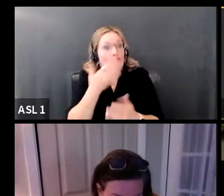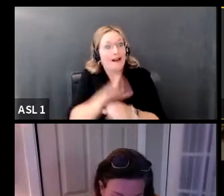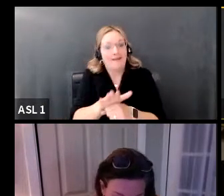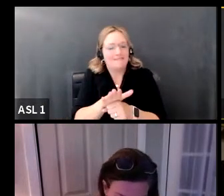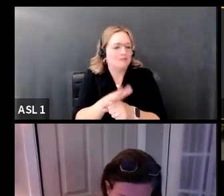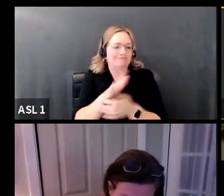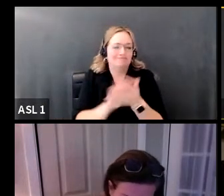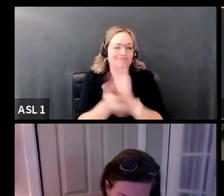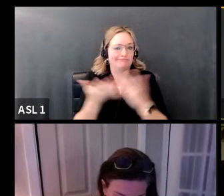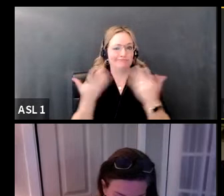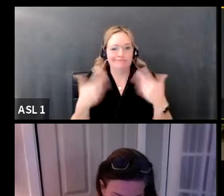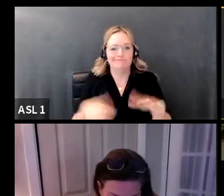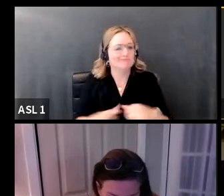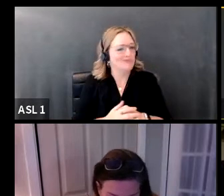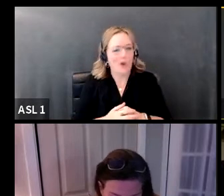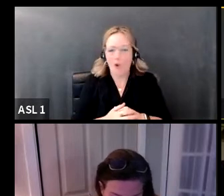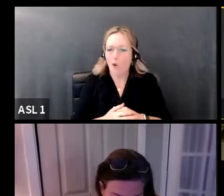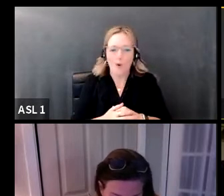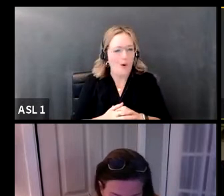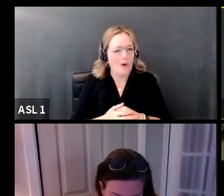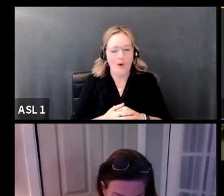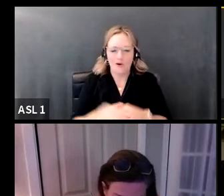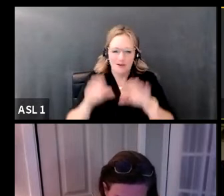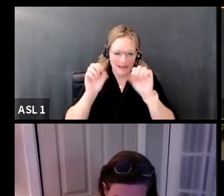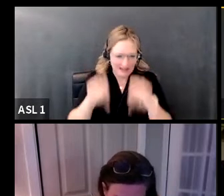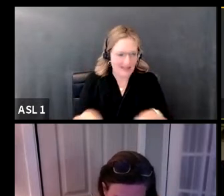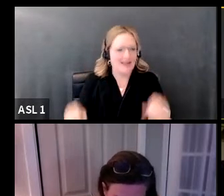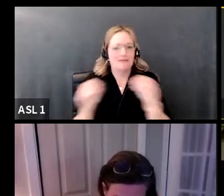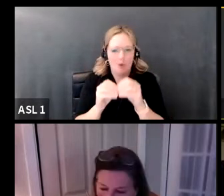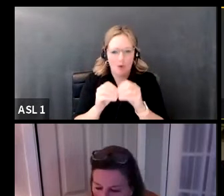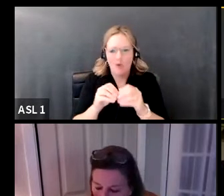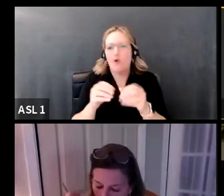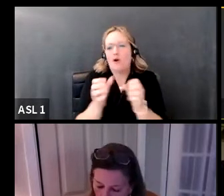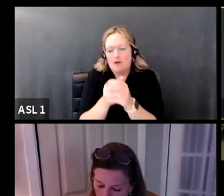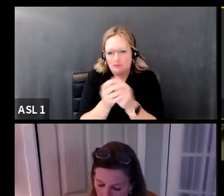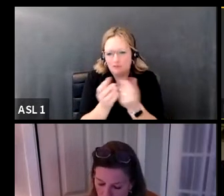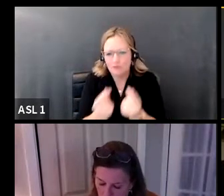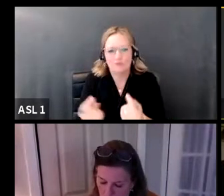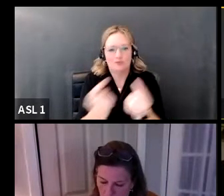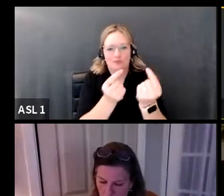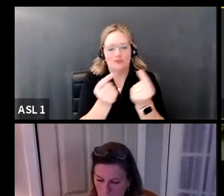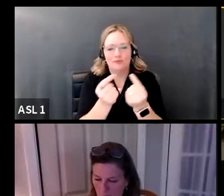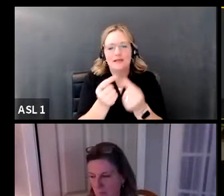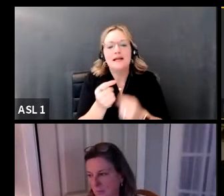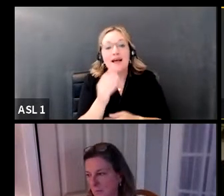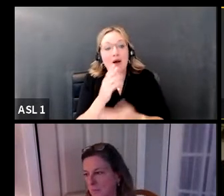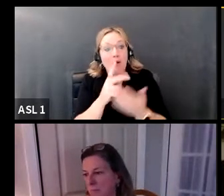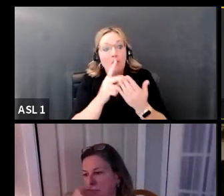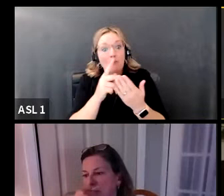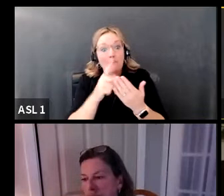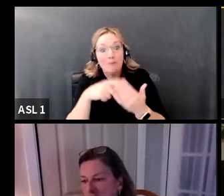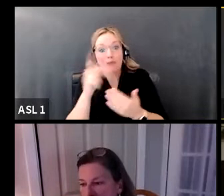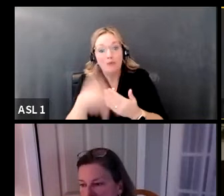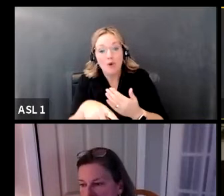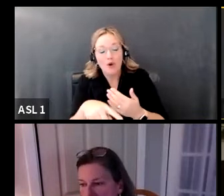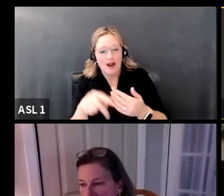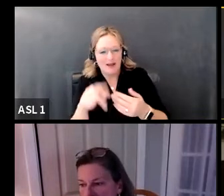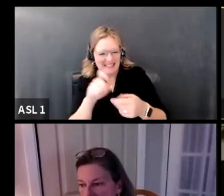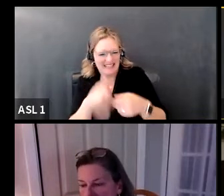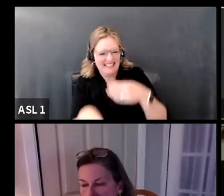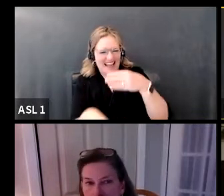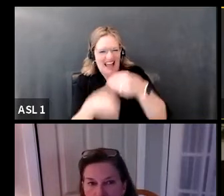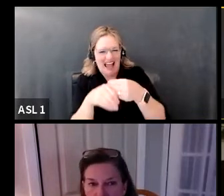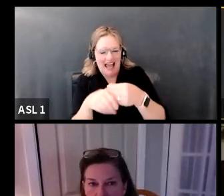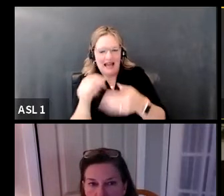think there are some shortcomings in this program where there needs to be a better again communication